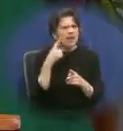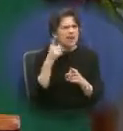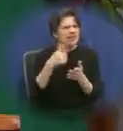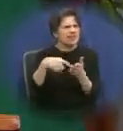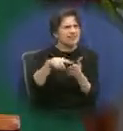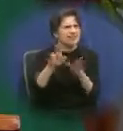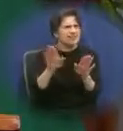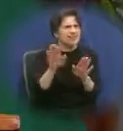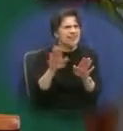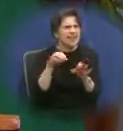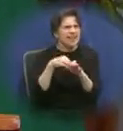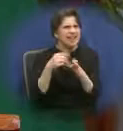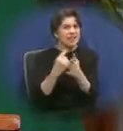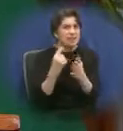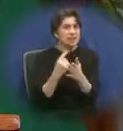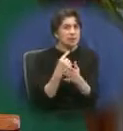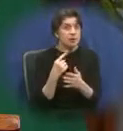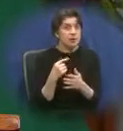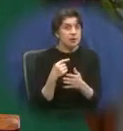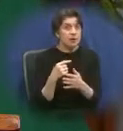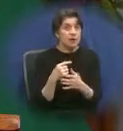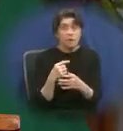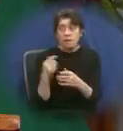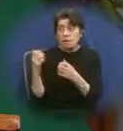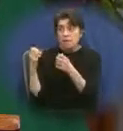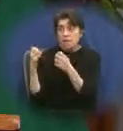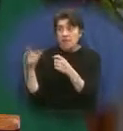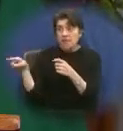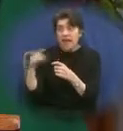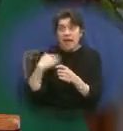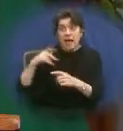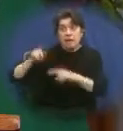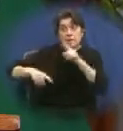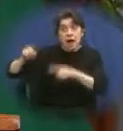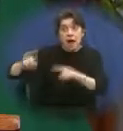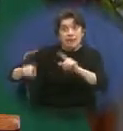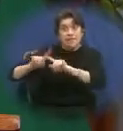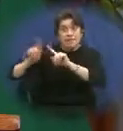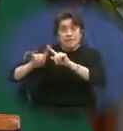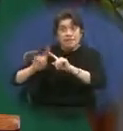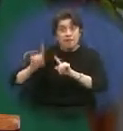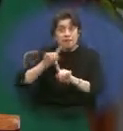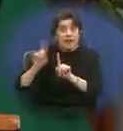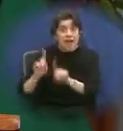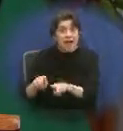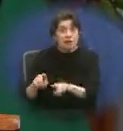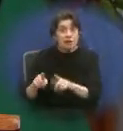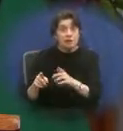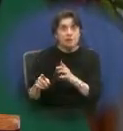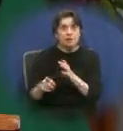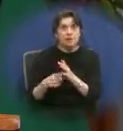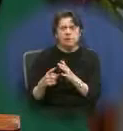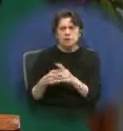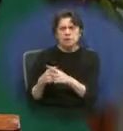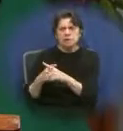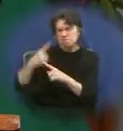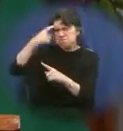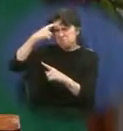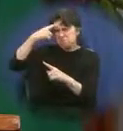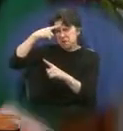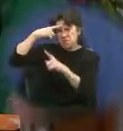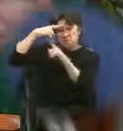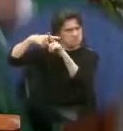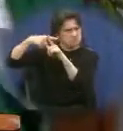Sunday in the gospel, is there multitudinous reactions to it. That sometimes there was a sense of blockage, that